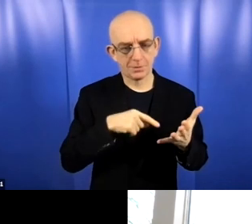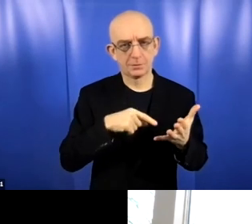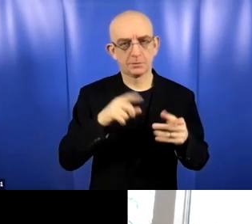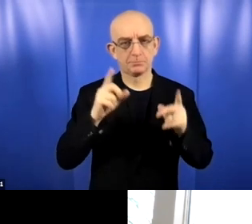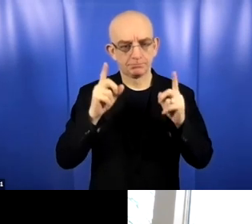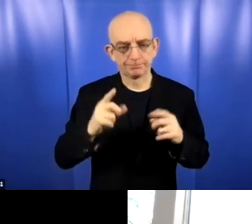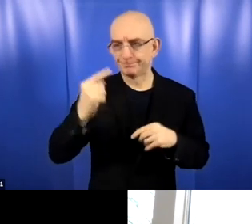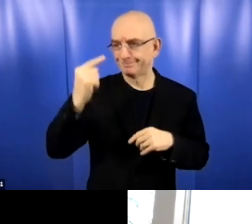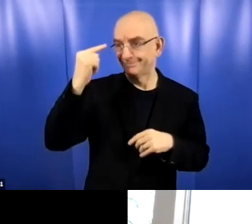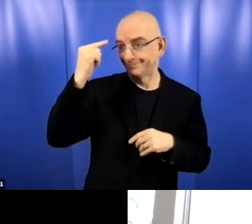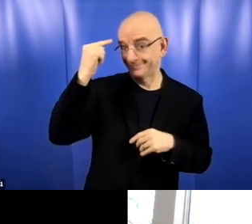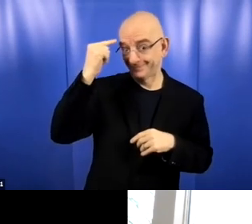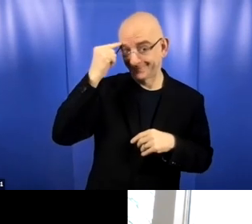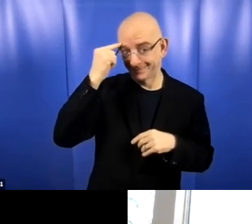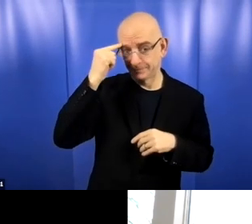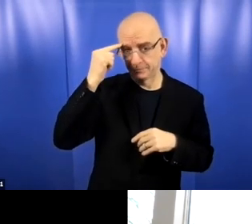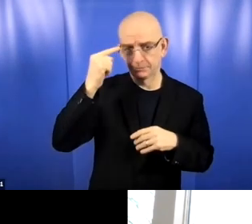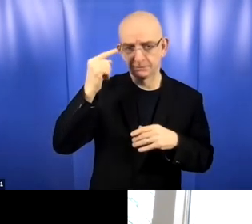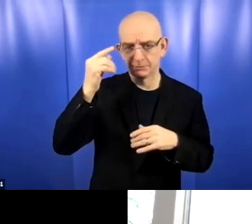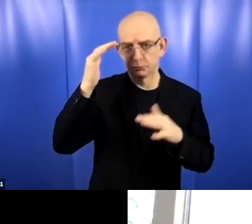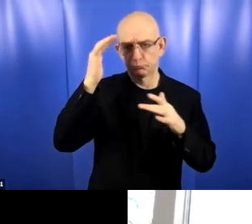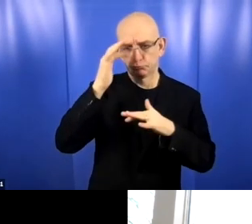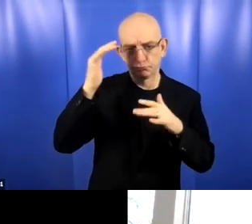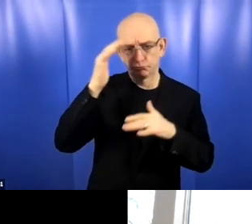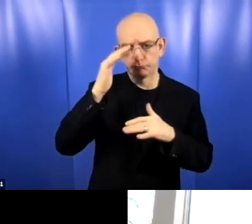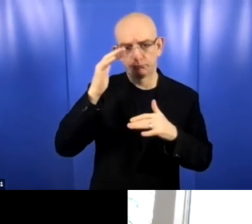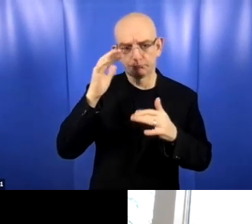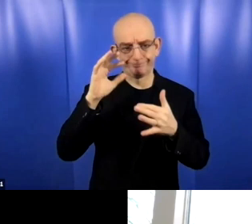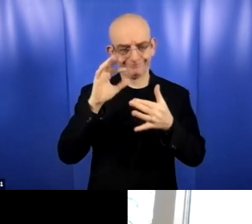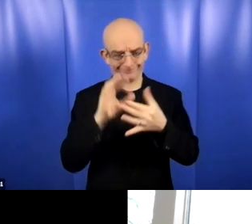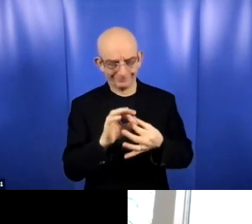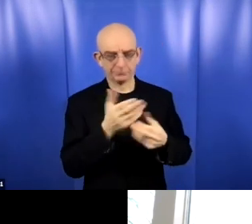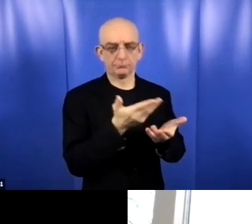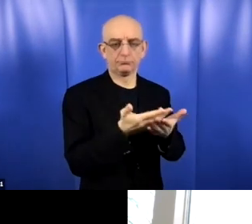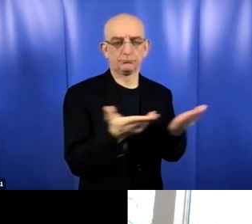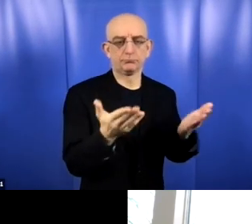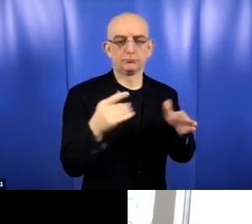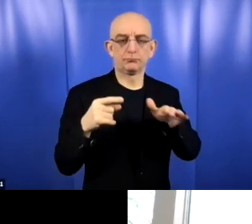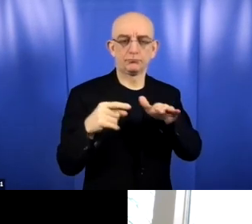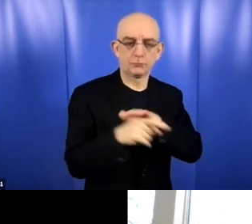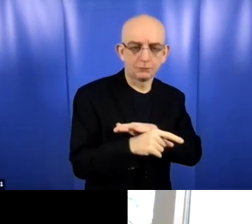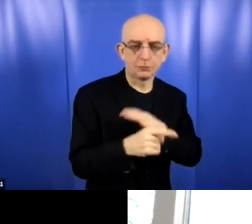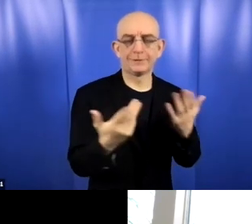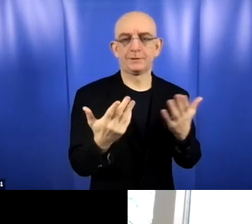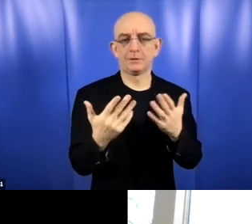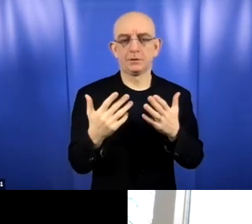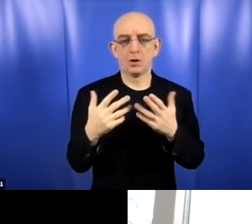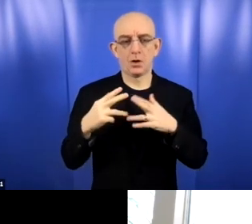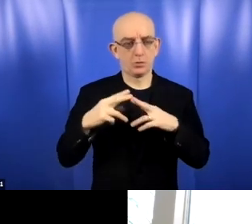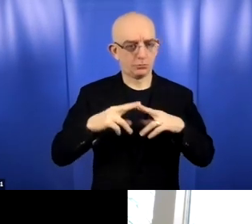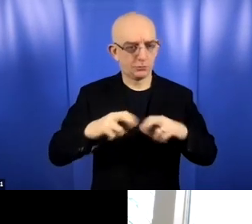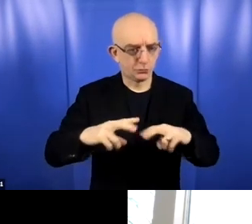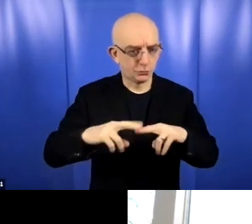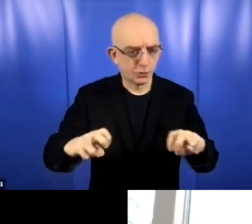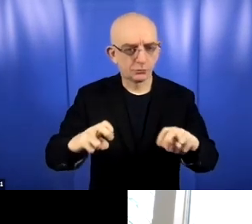study. Because one of the most important things for me in the past 9 to 10 days has